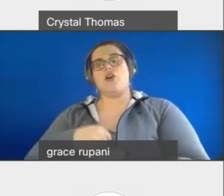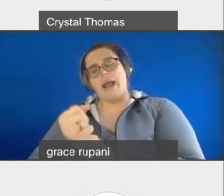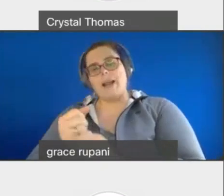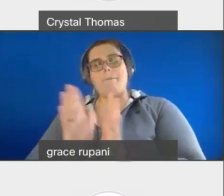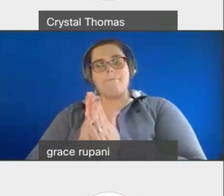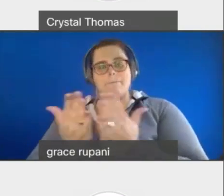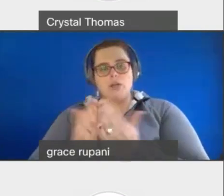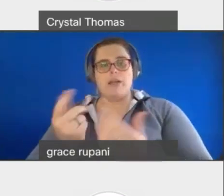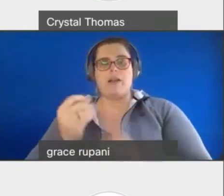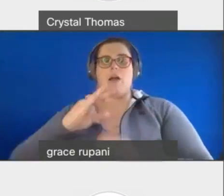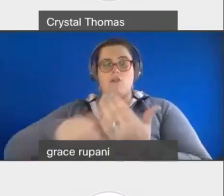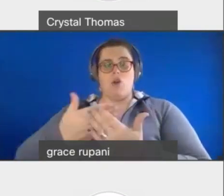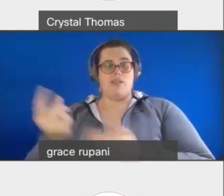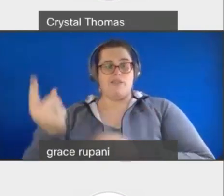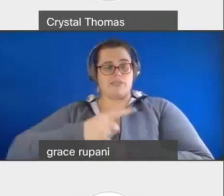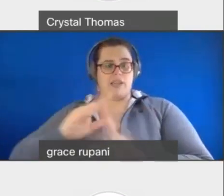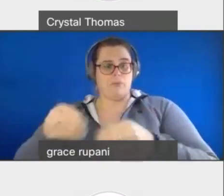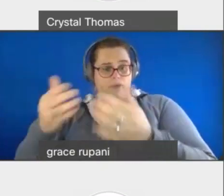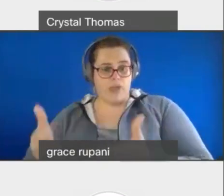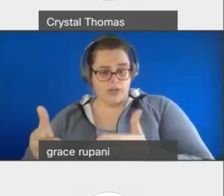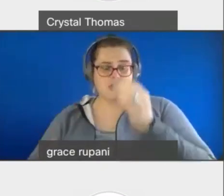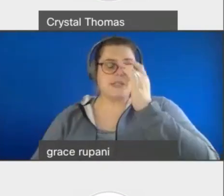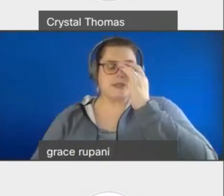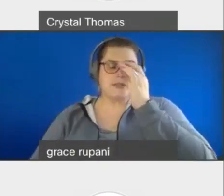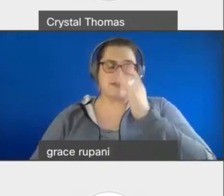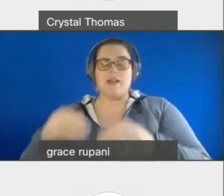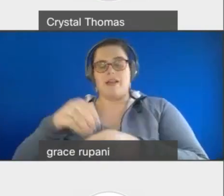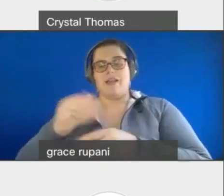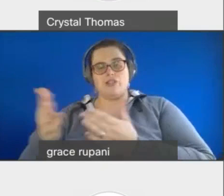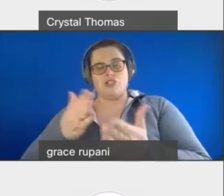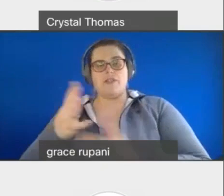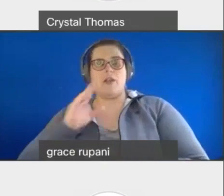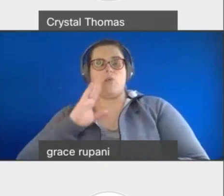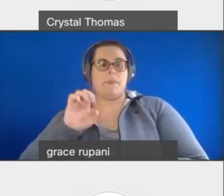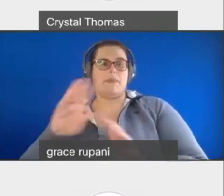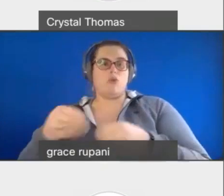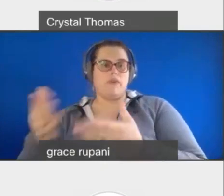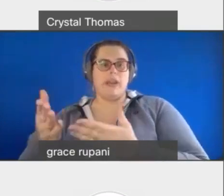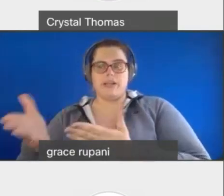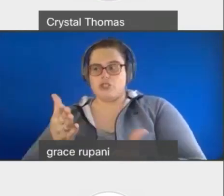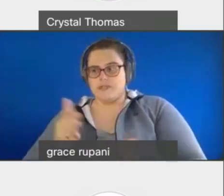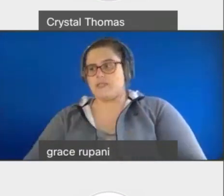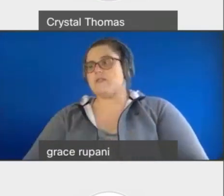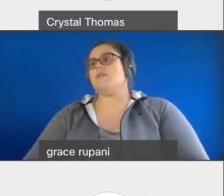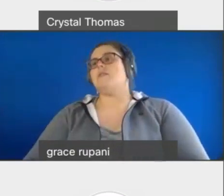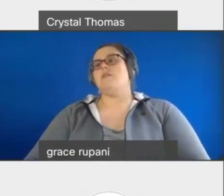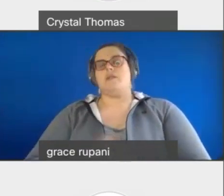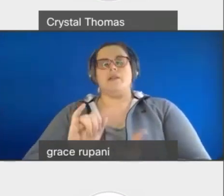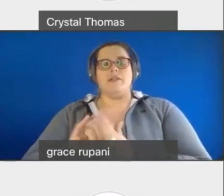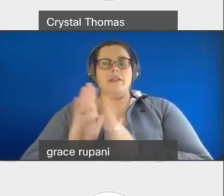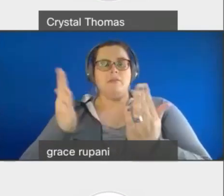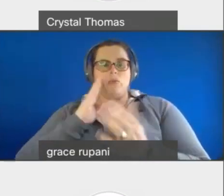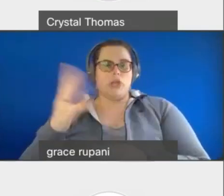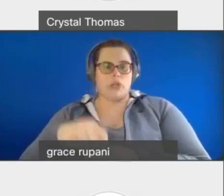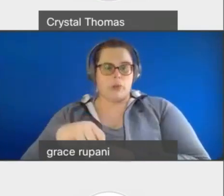day providers that are in service and will be providing services. And this booklet will include special flyers